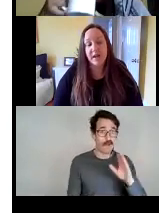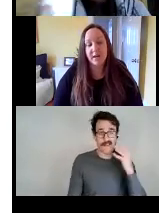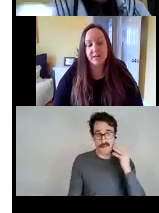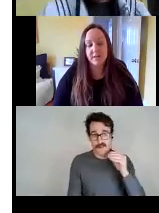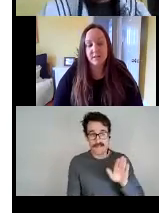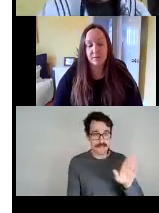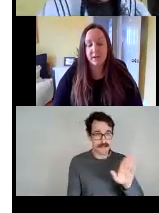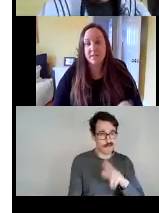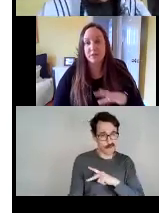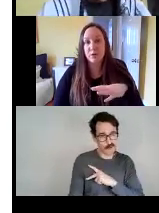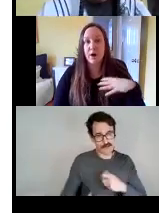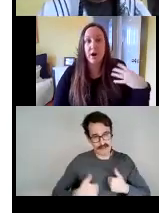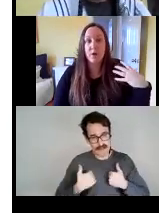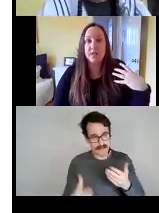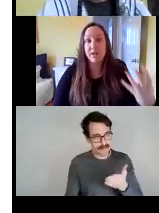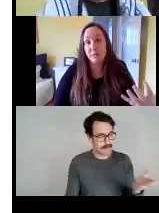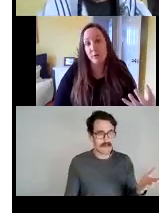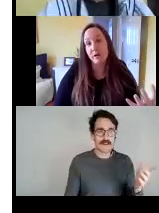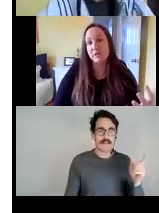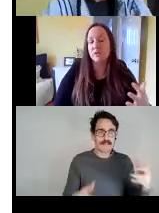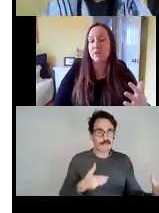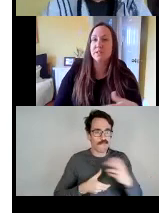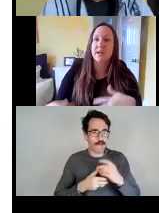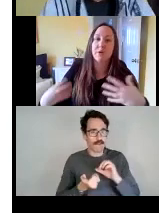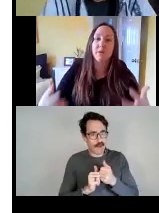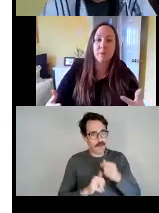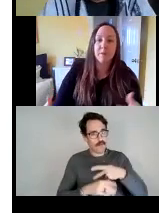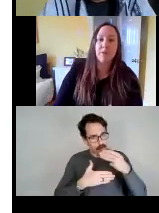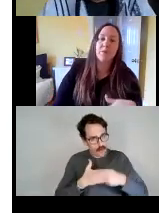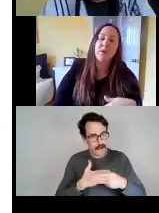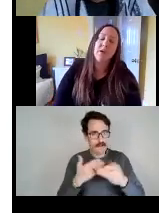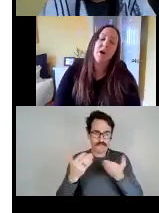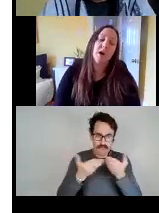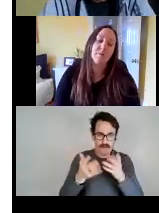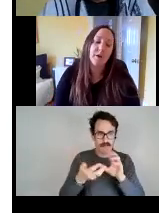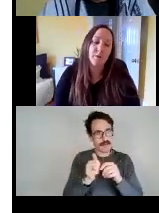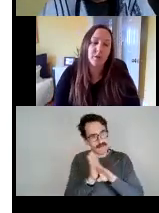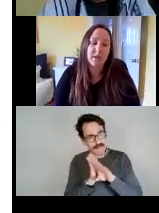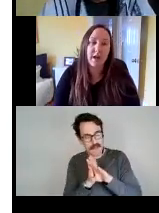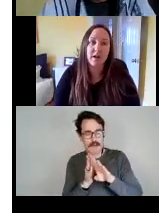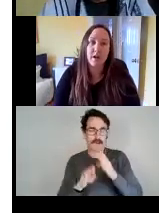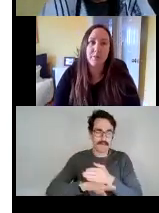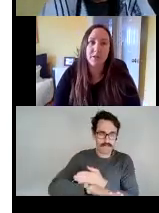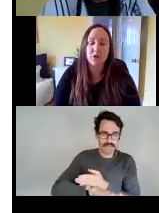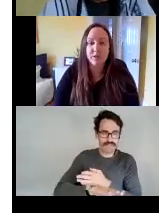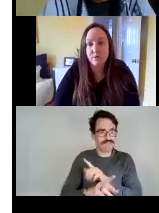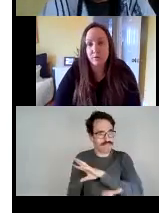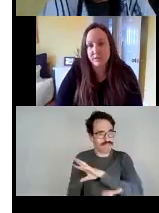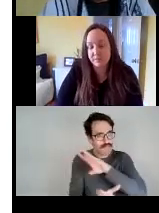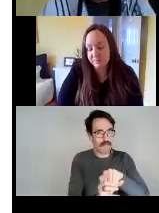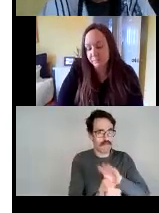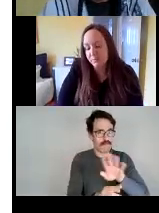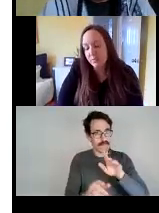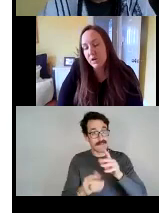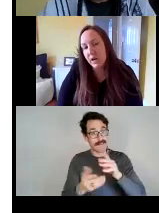experience and into how we develop programs and services, how we implement them, and really integrate their